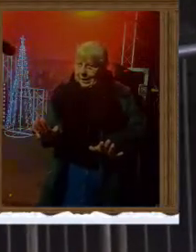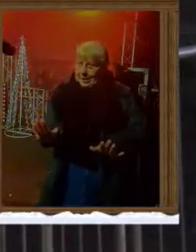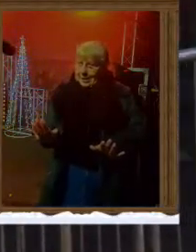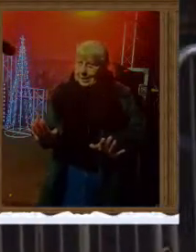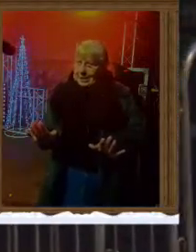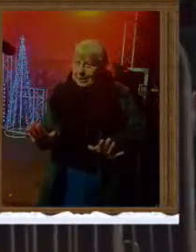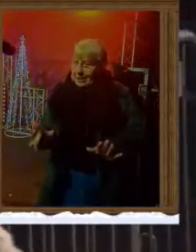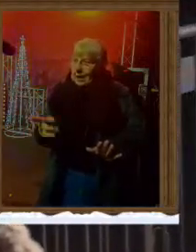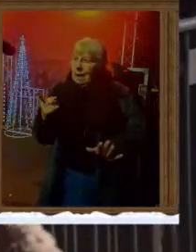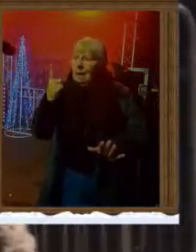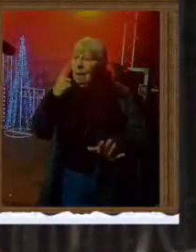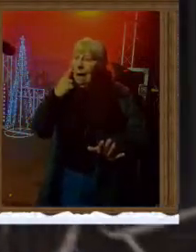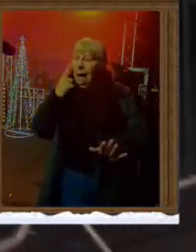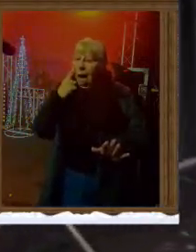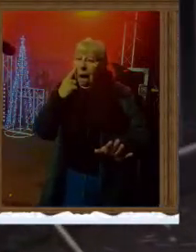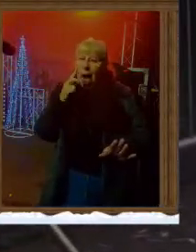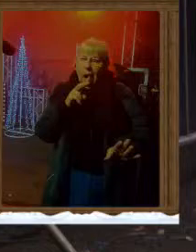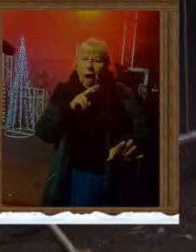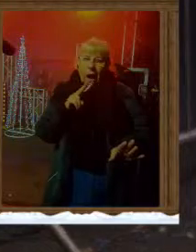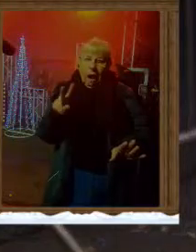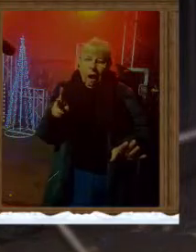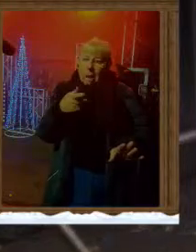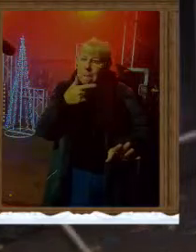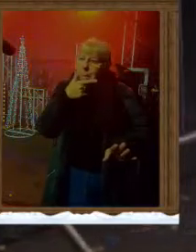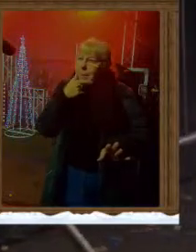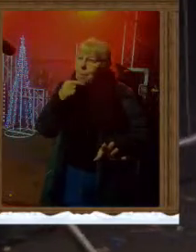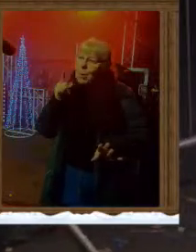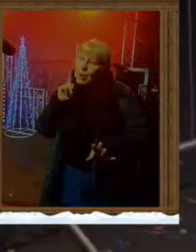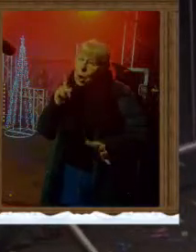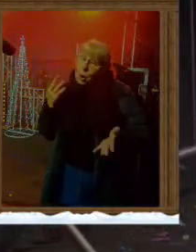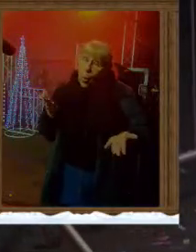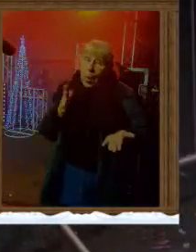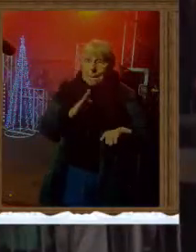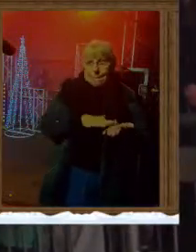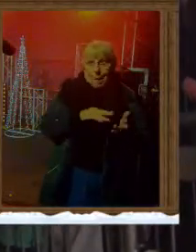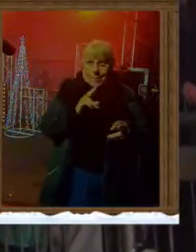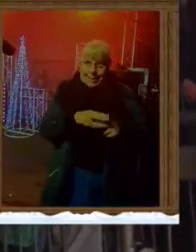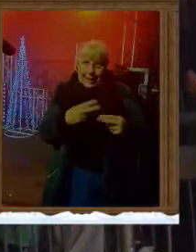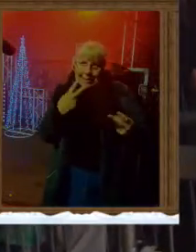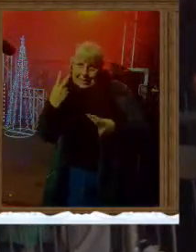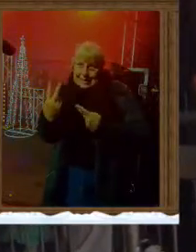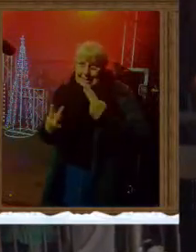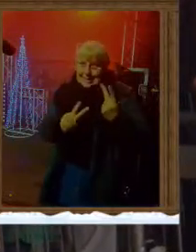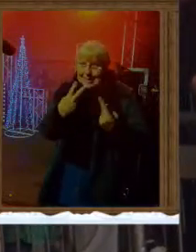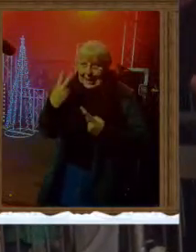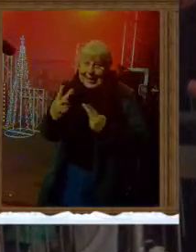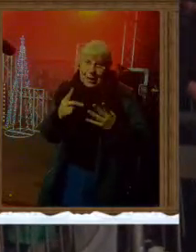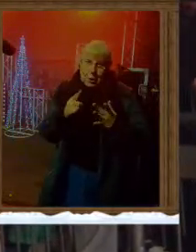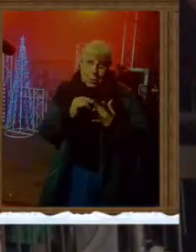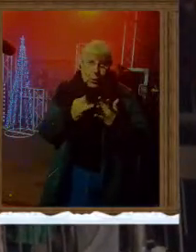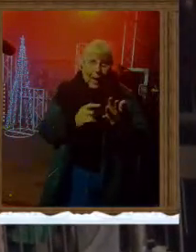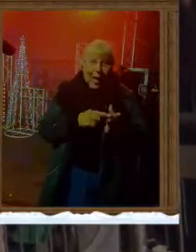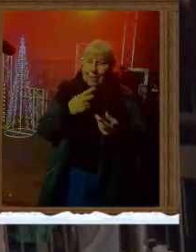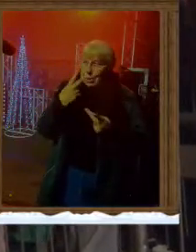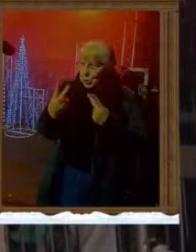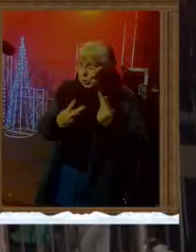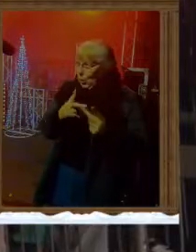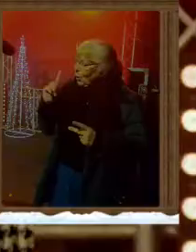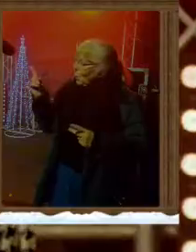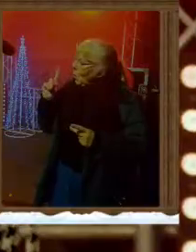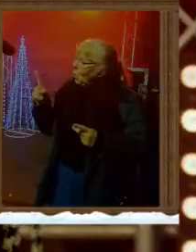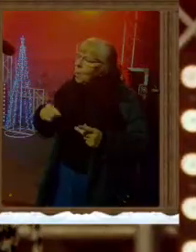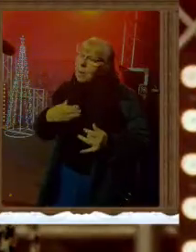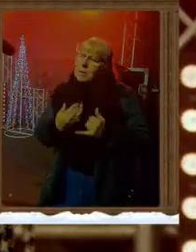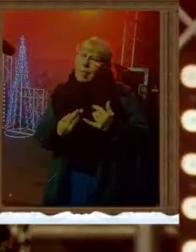looking for some of the boys and girls, maybe in the mums and dads, singing along to Isla's song. Isla, tell us what you're going to be singing to